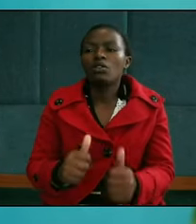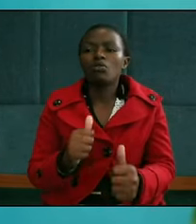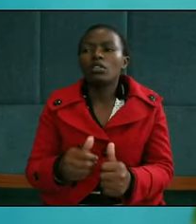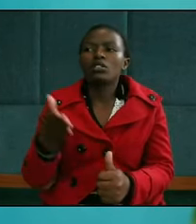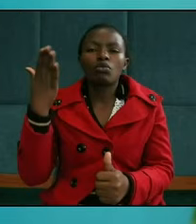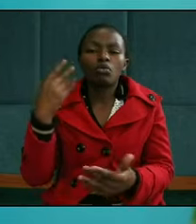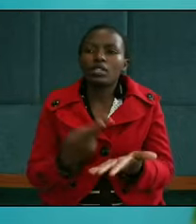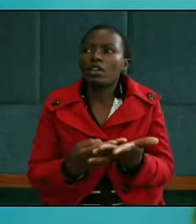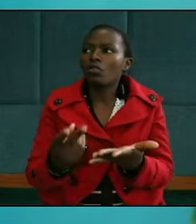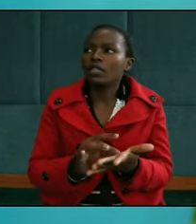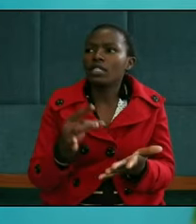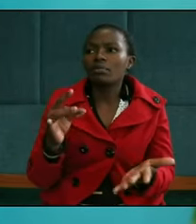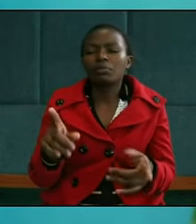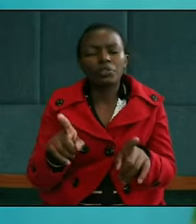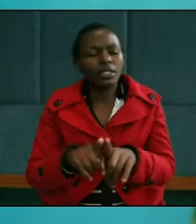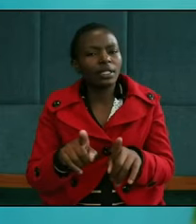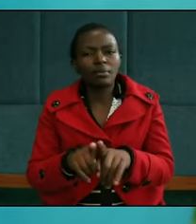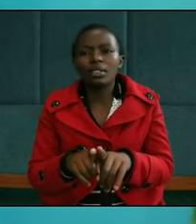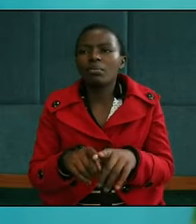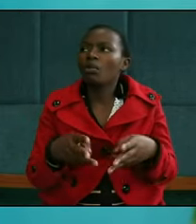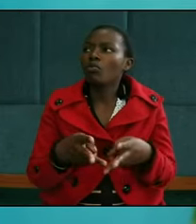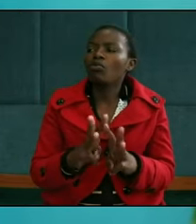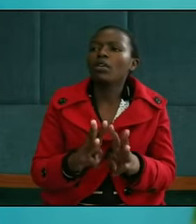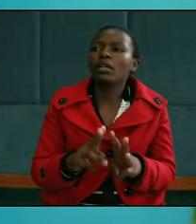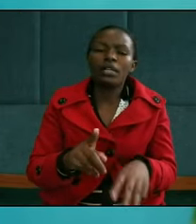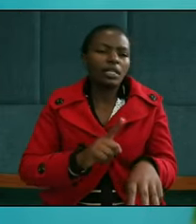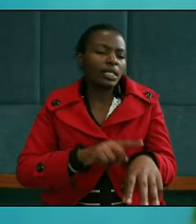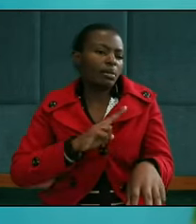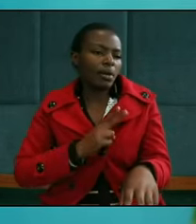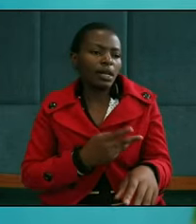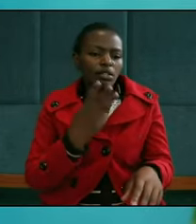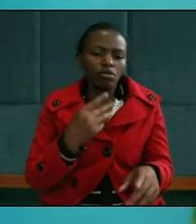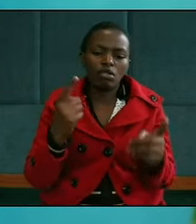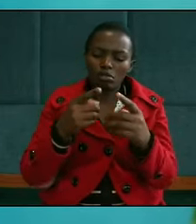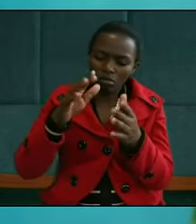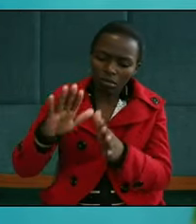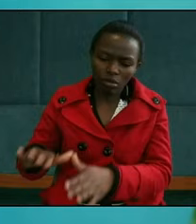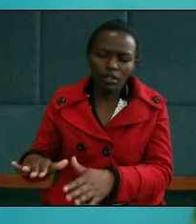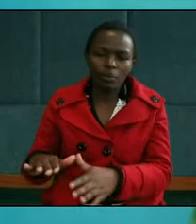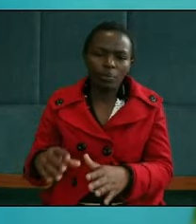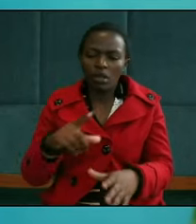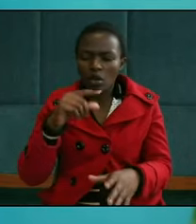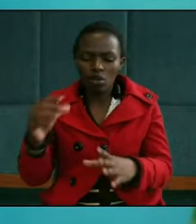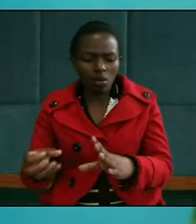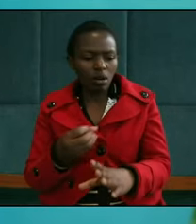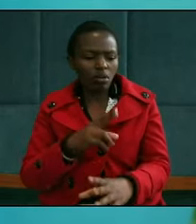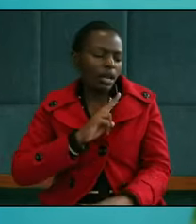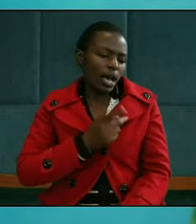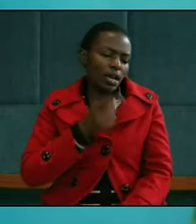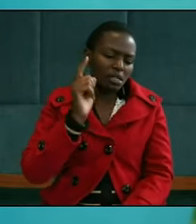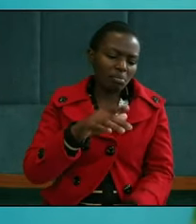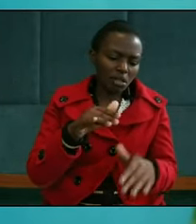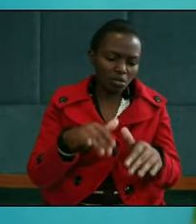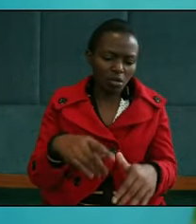Spirit. In the same way, anytime we intend to go out, we must wait for the Holy Spirit. I'm not saying